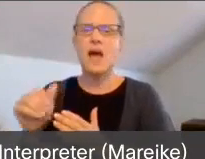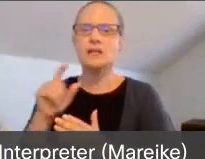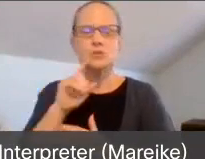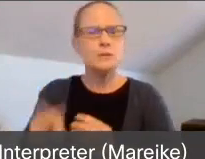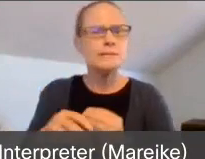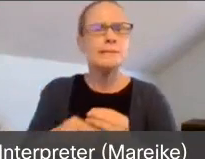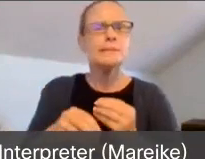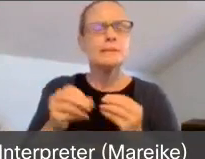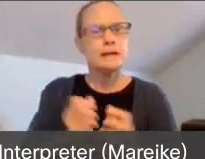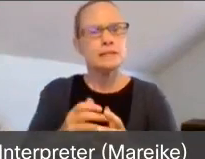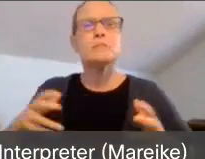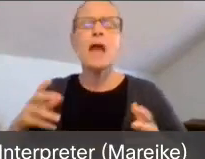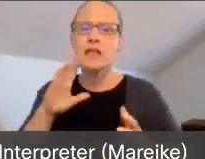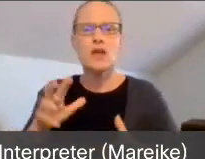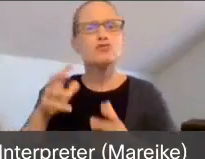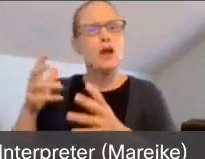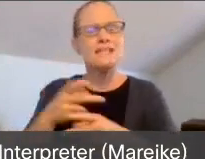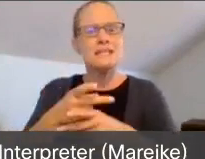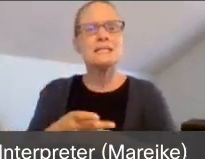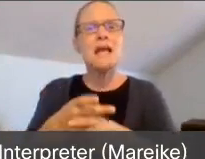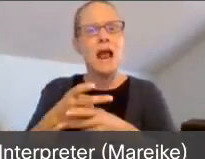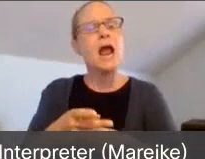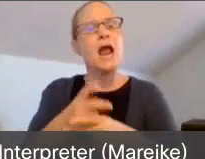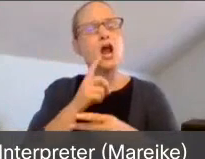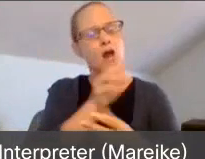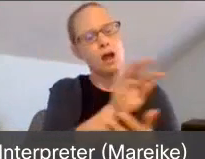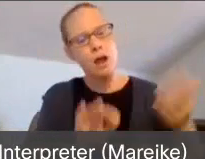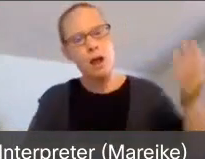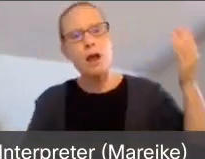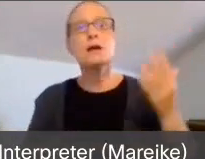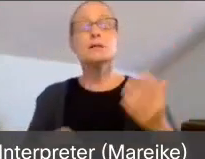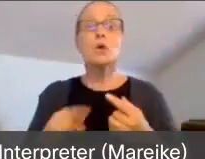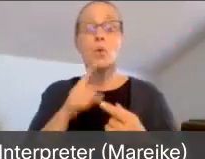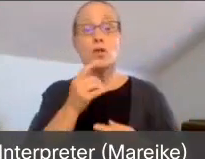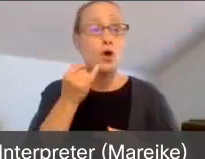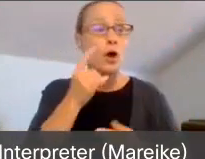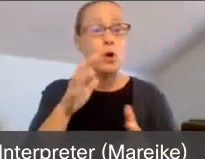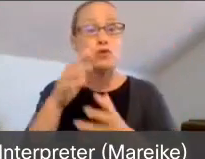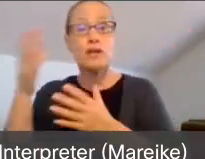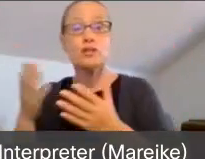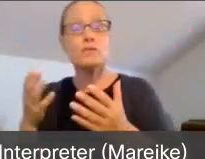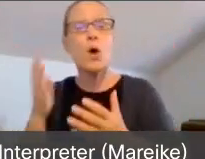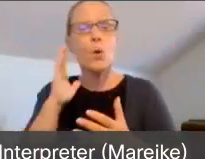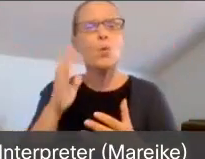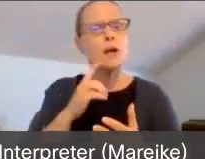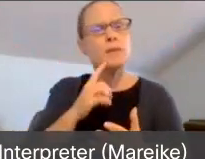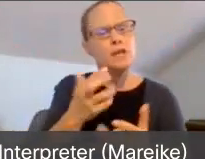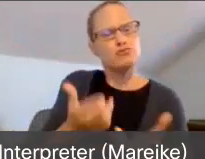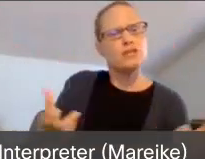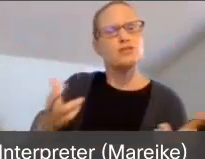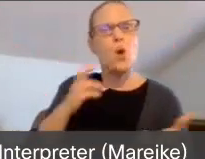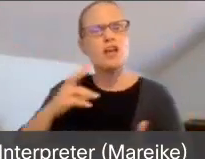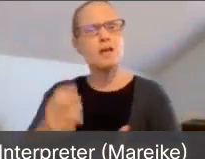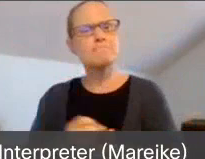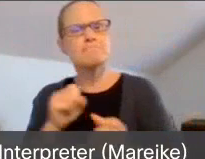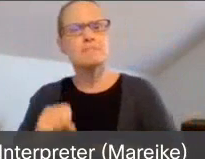crisis care continuum so that when the call is for crisis services, there will be resources available to respond